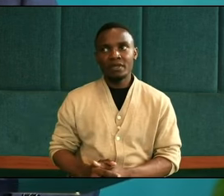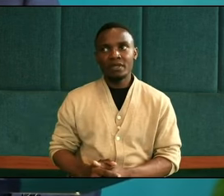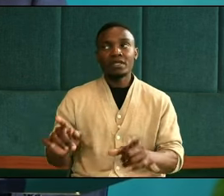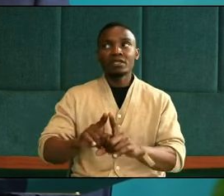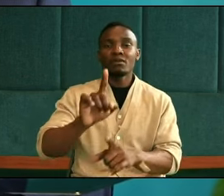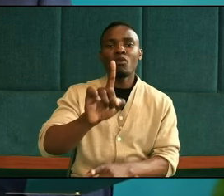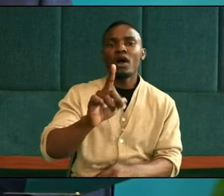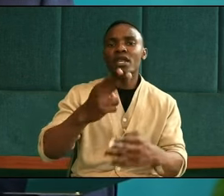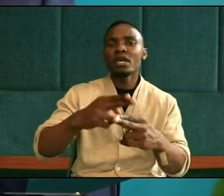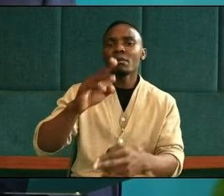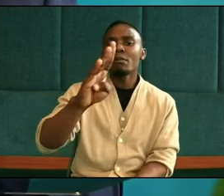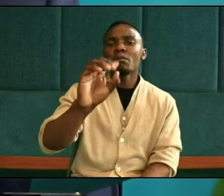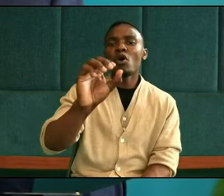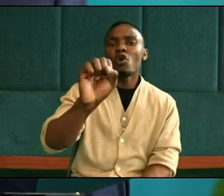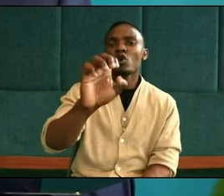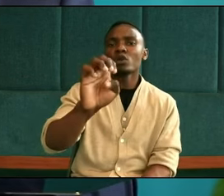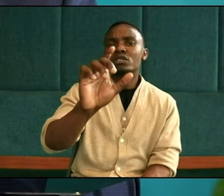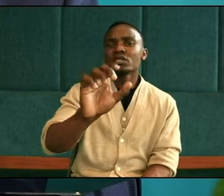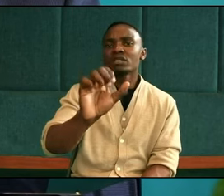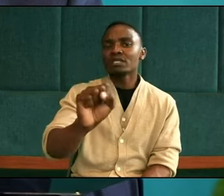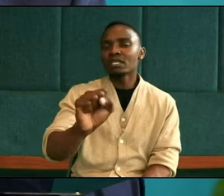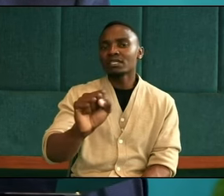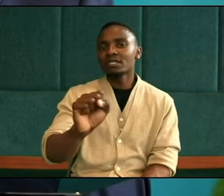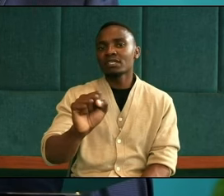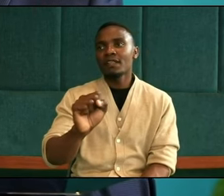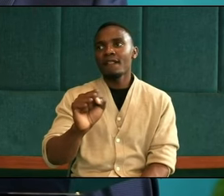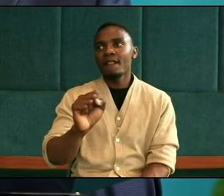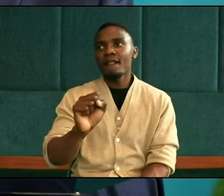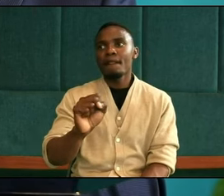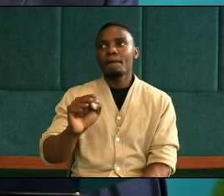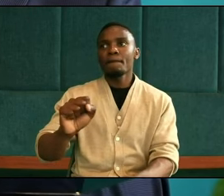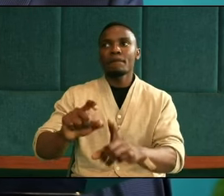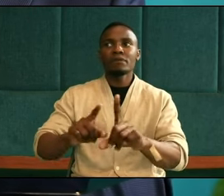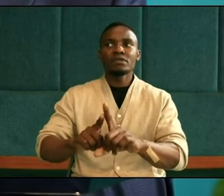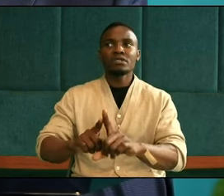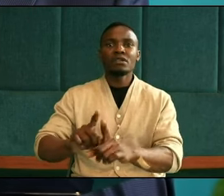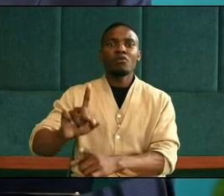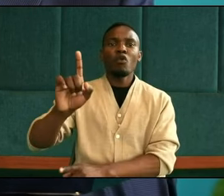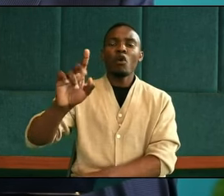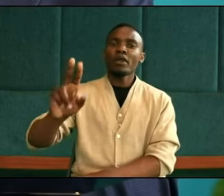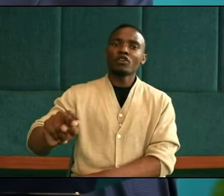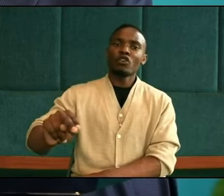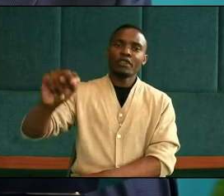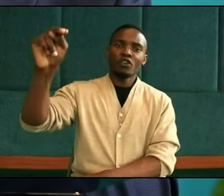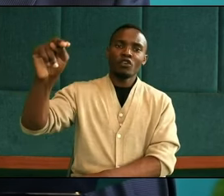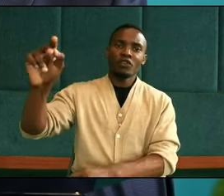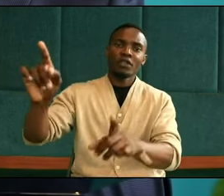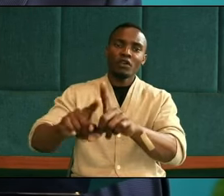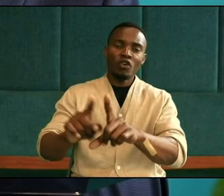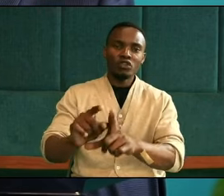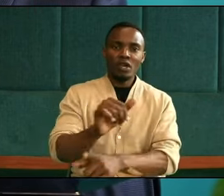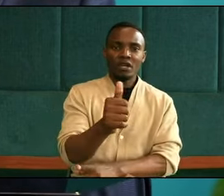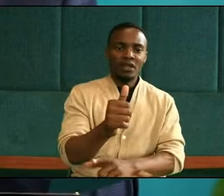Bozes, the other Sene. One cliff stood to the north towards Michmash, and the other